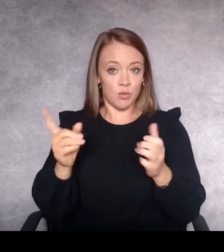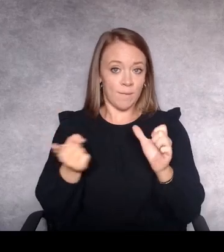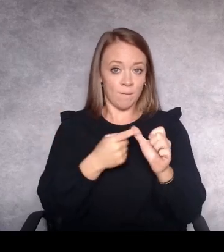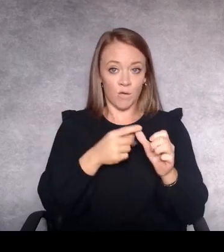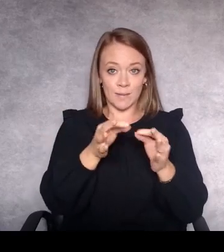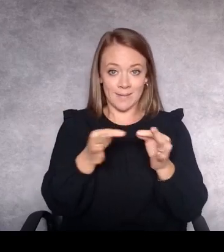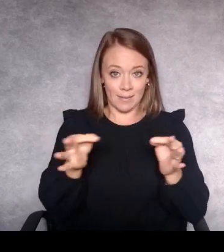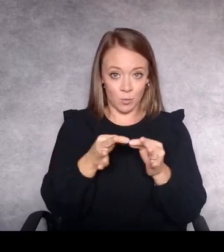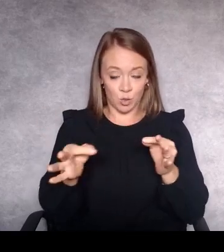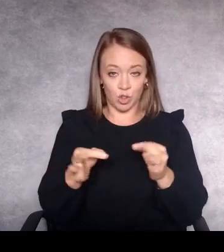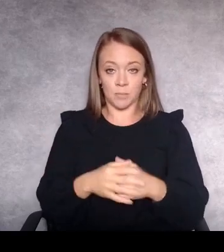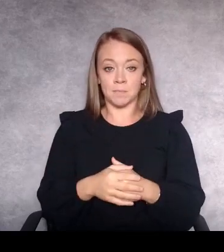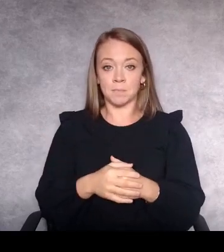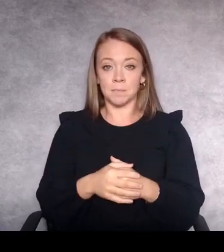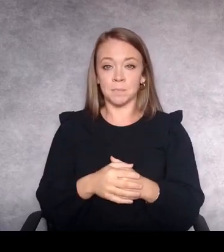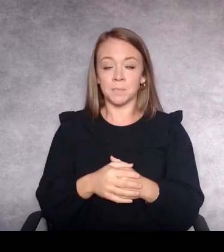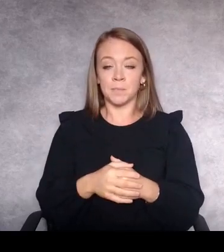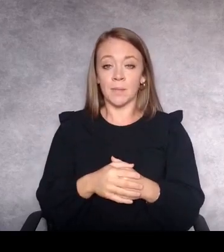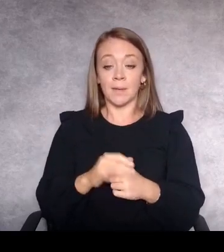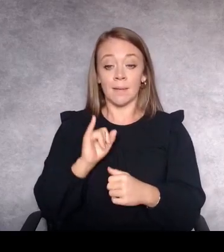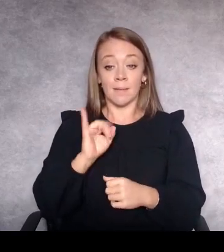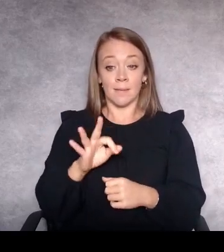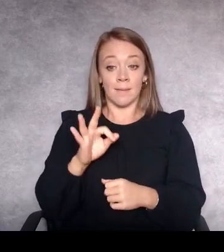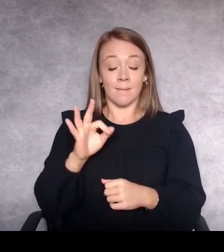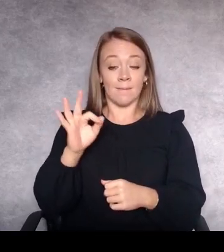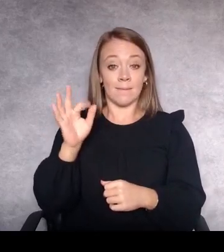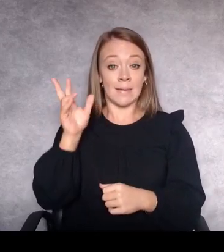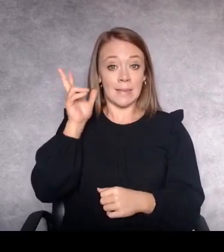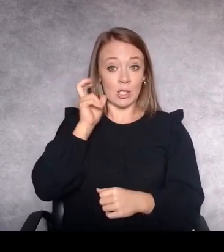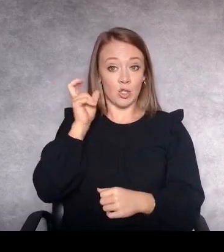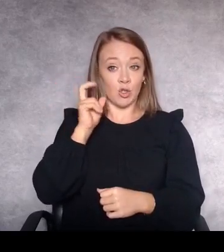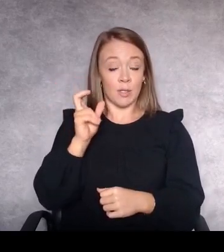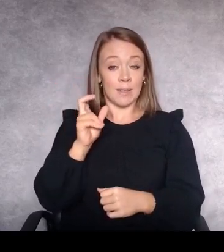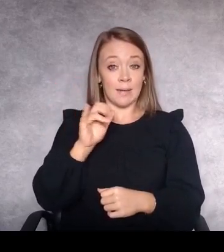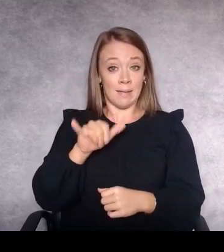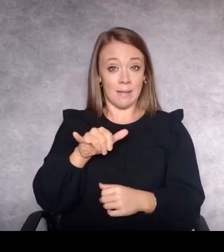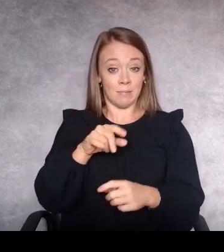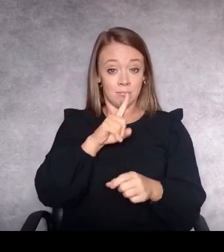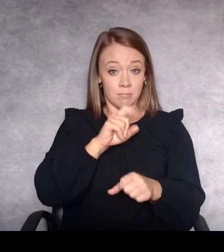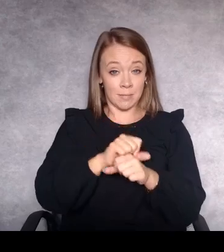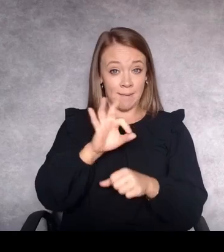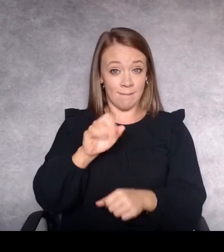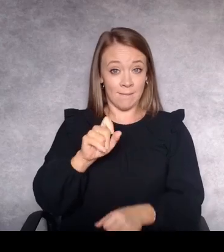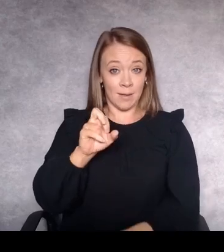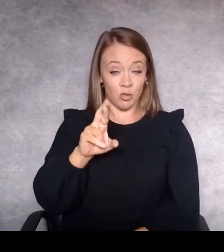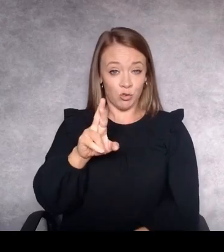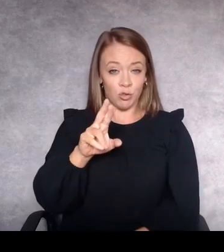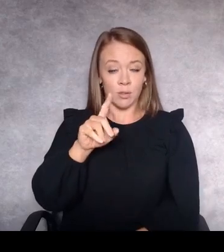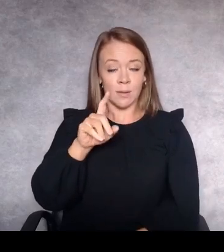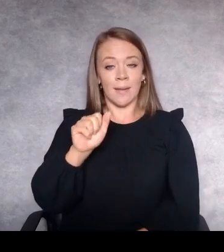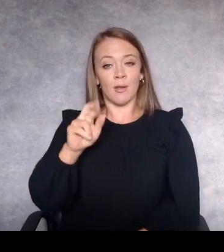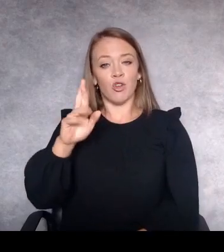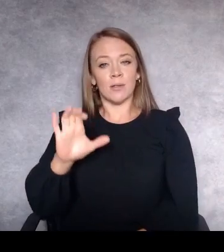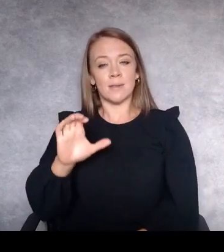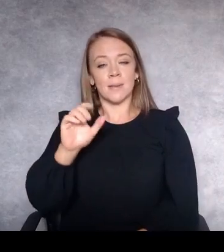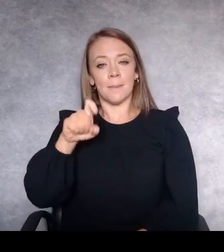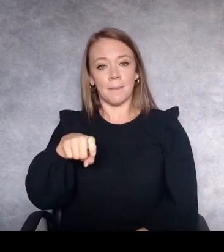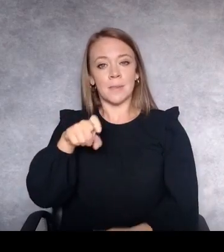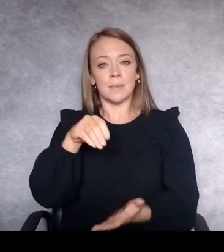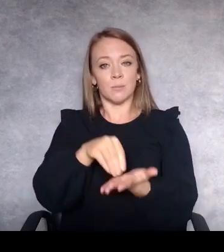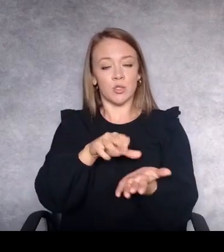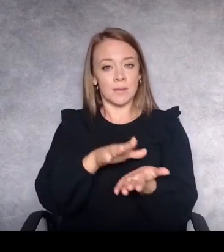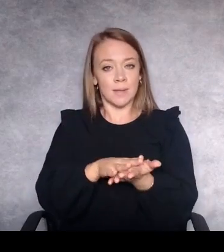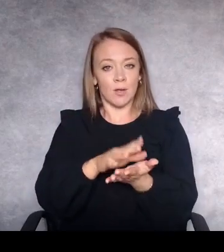mode of communication. If hearing is a factor, the ARC should ensure they have considered and documented